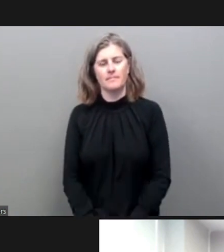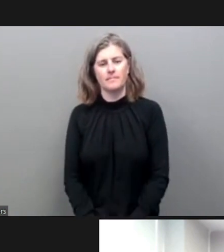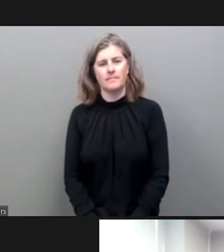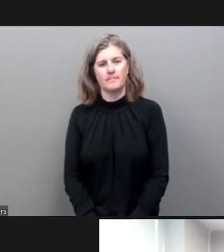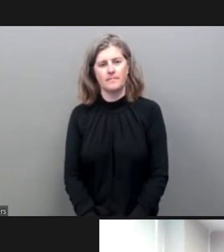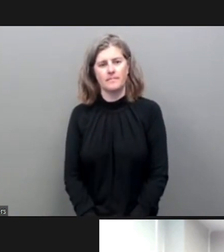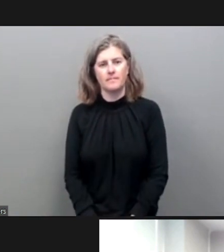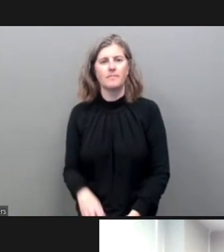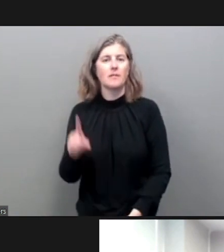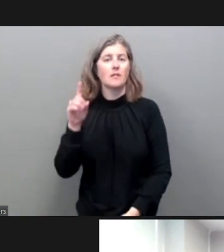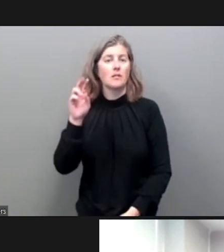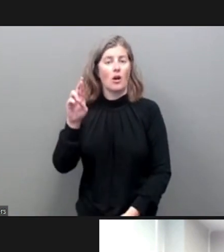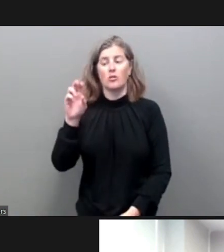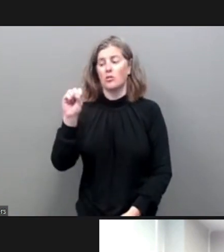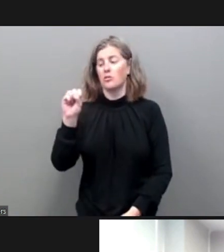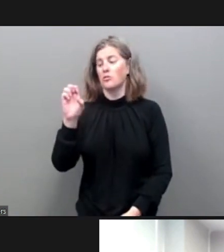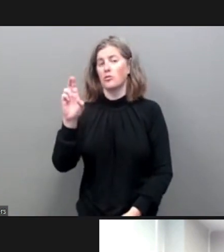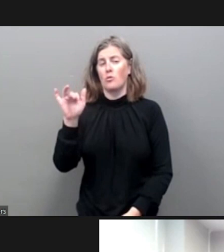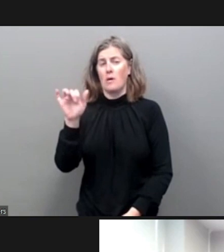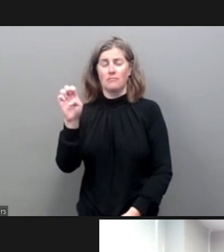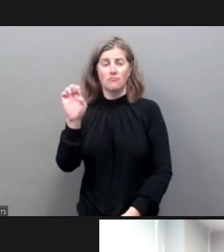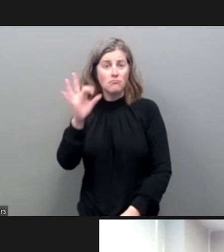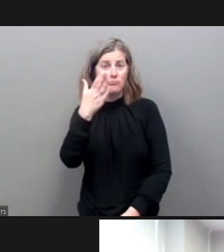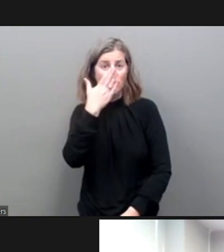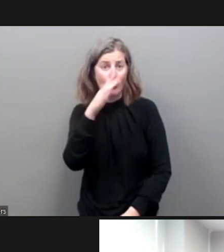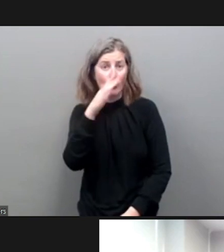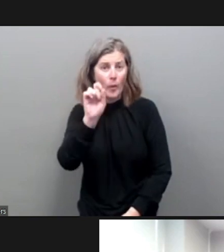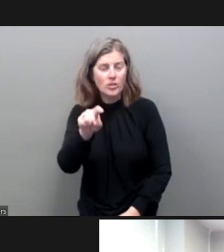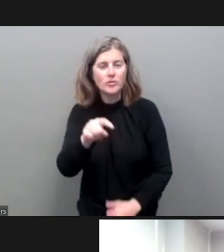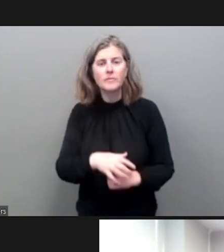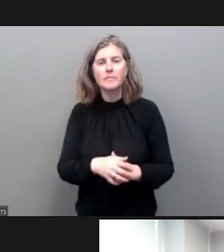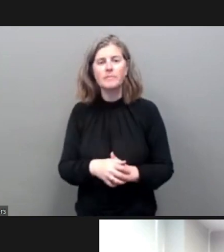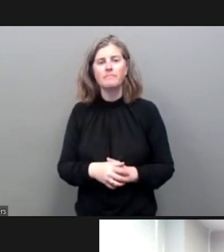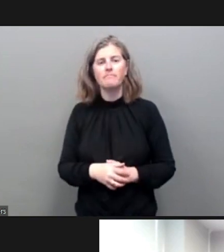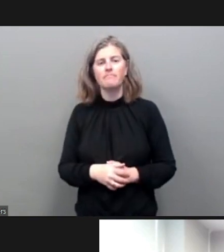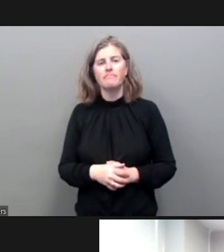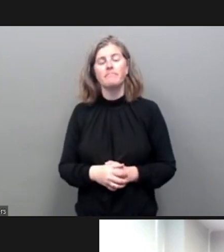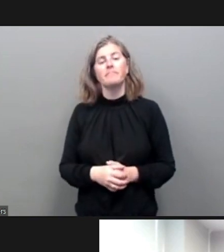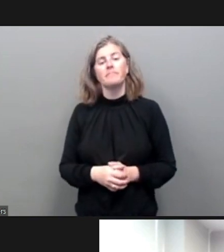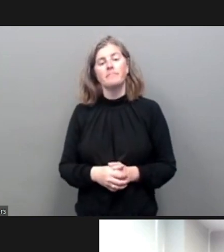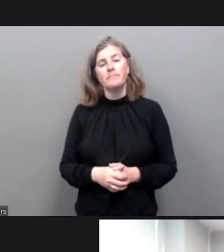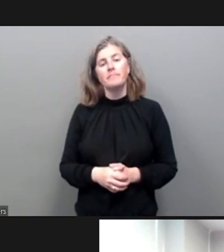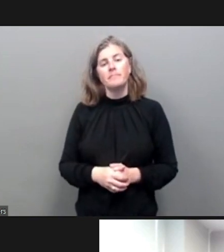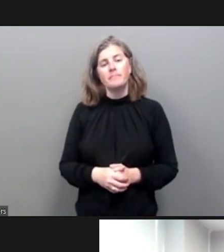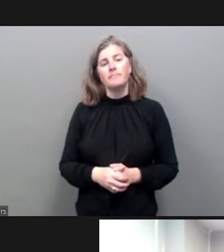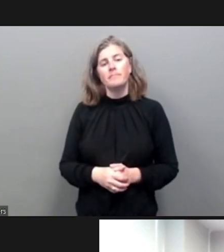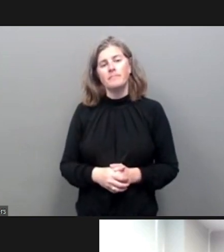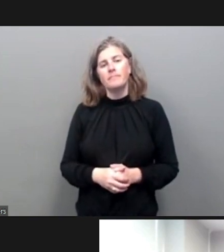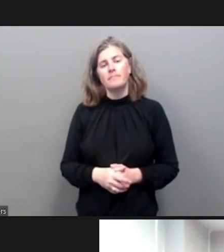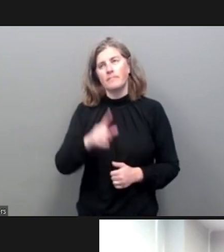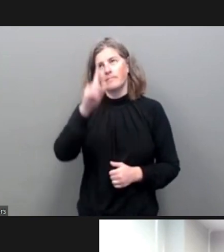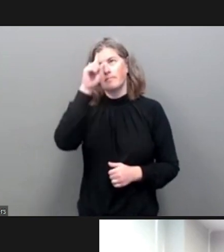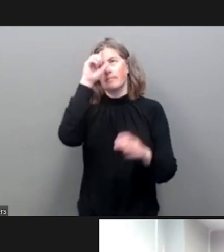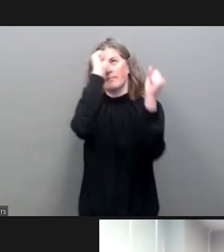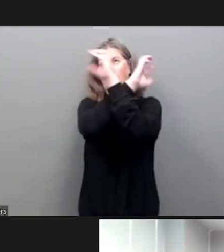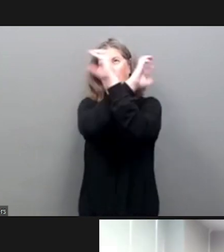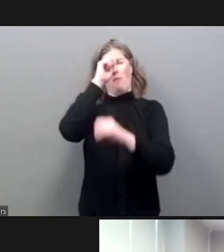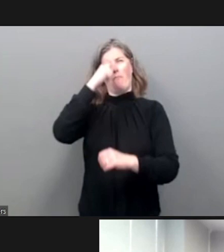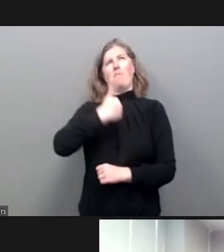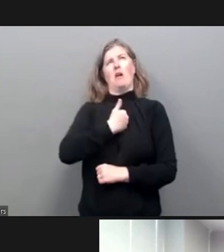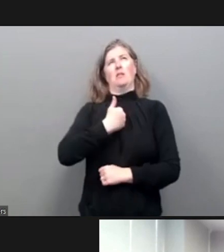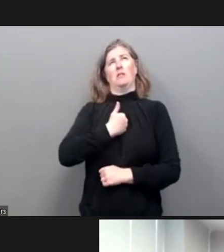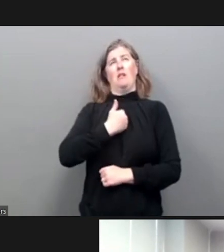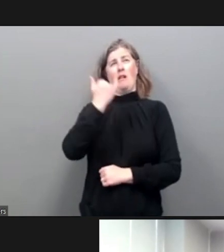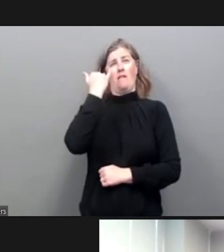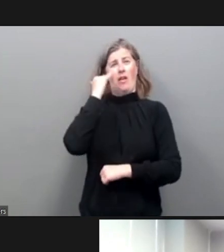Yeah, that's a great question. And I think that, I'm just thinking about myself. Like if I got called